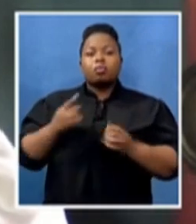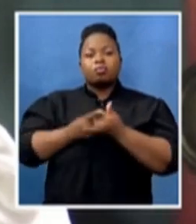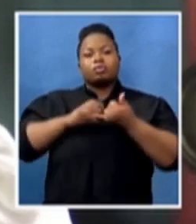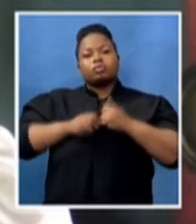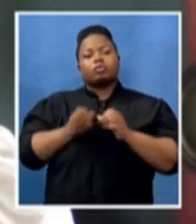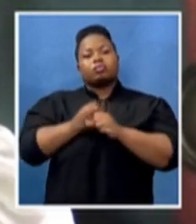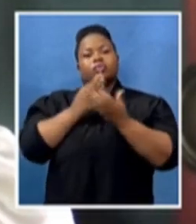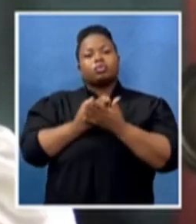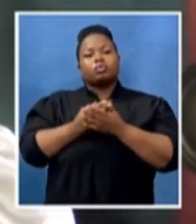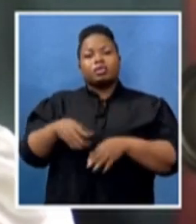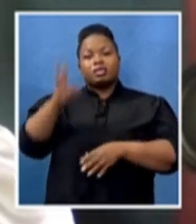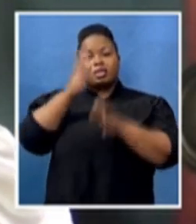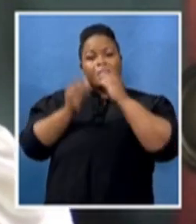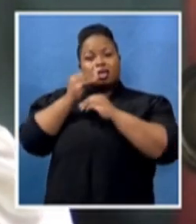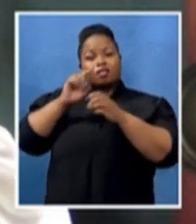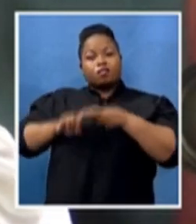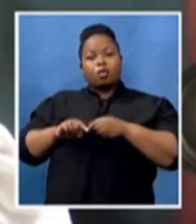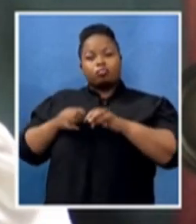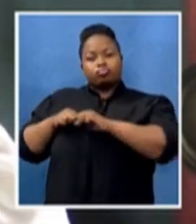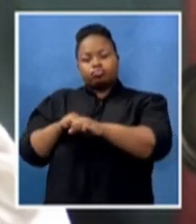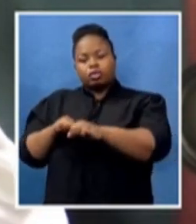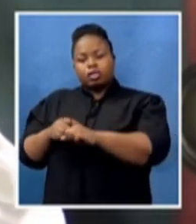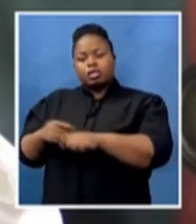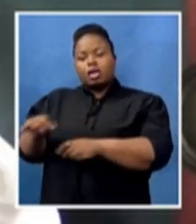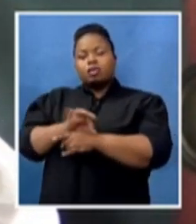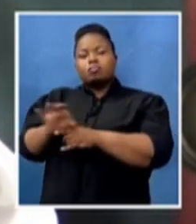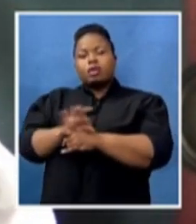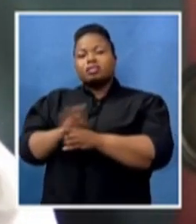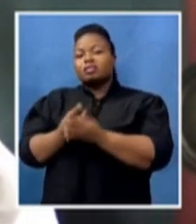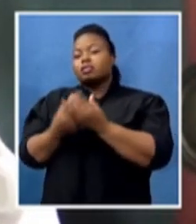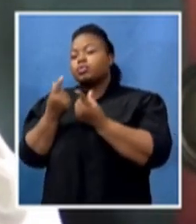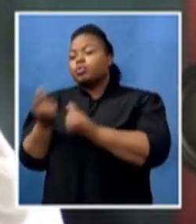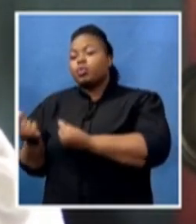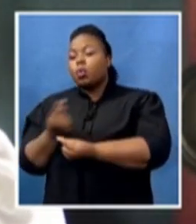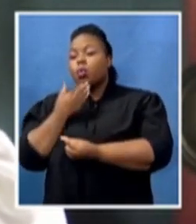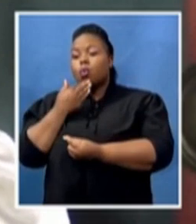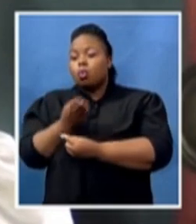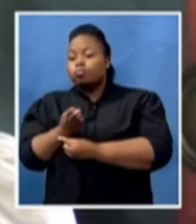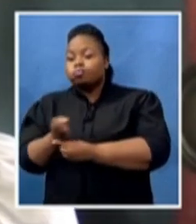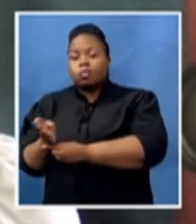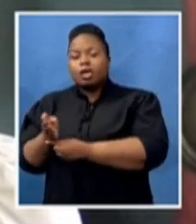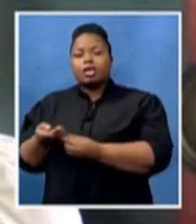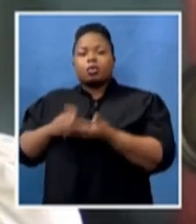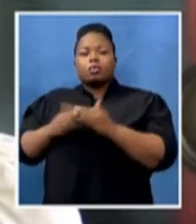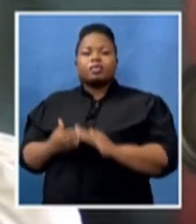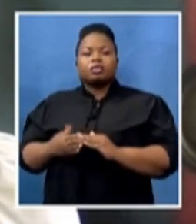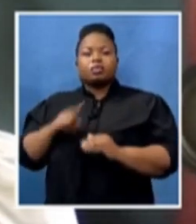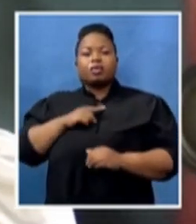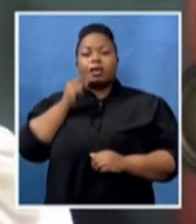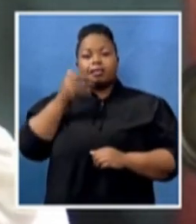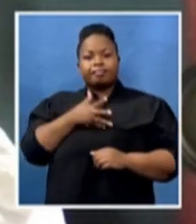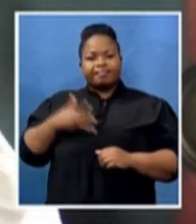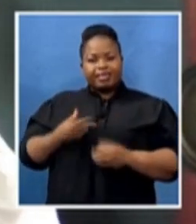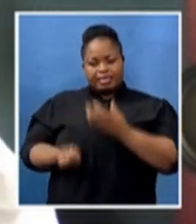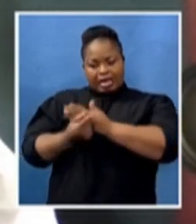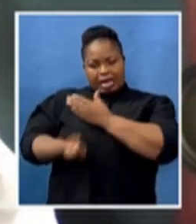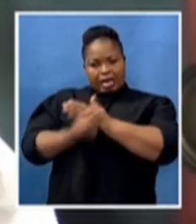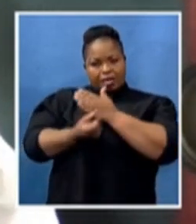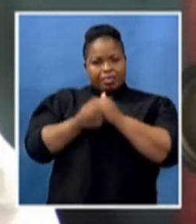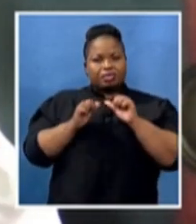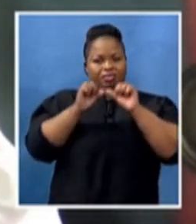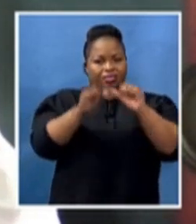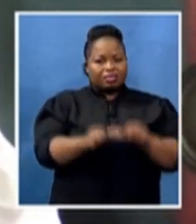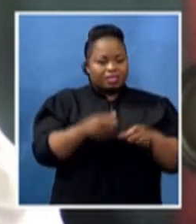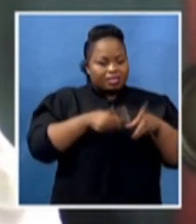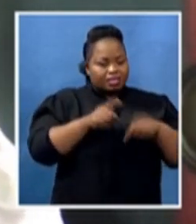practices from those working on the ground as gender-based violence continues to mutate into different forms. In doing so,